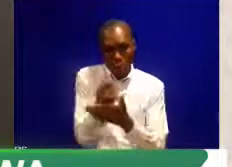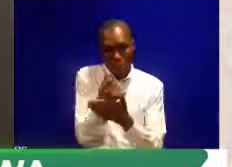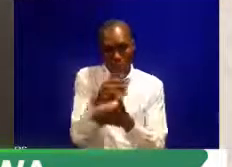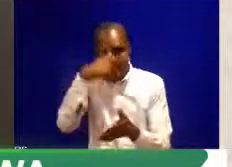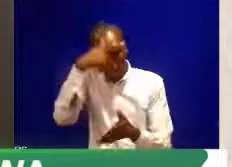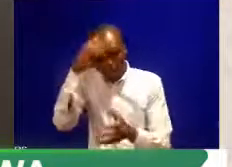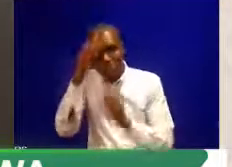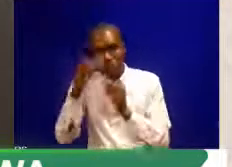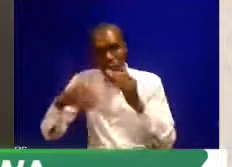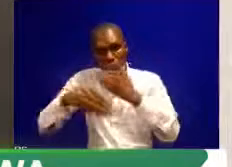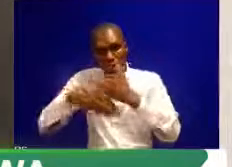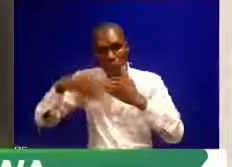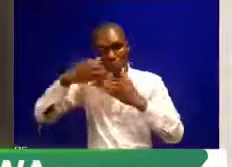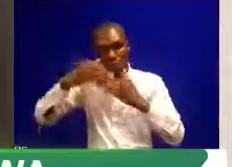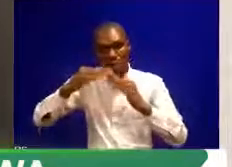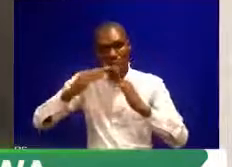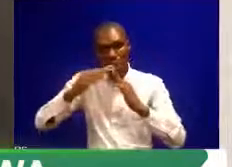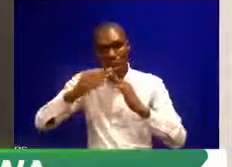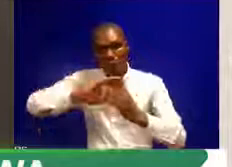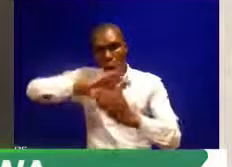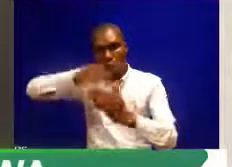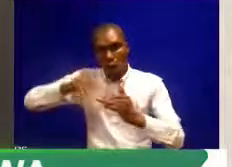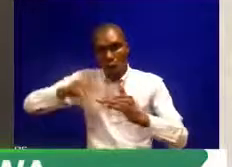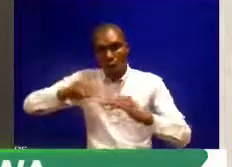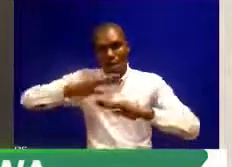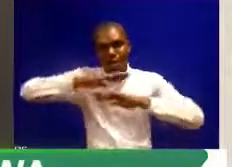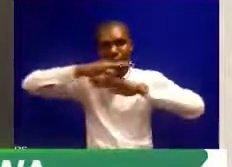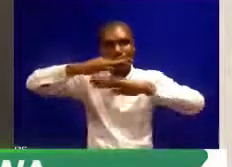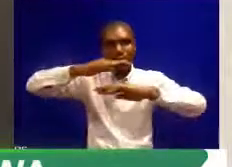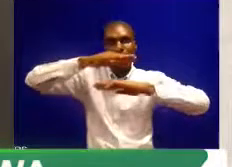Because if you have built a building all the way up to sixth